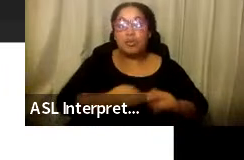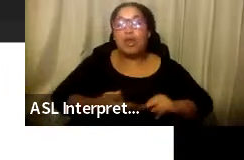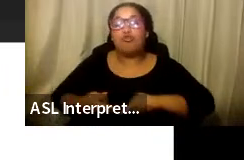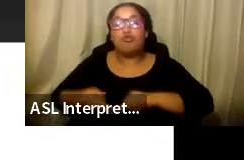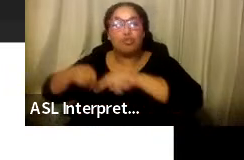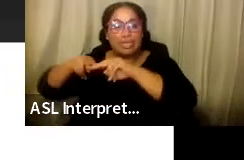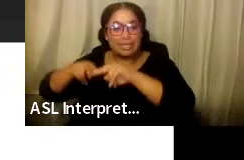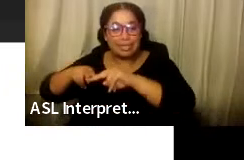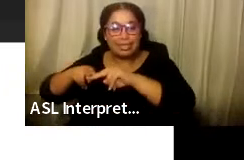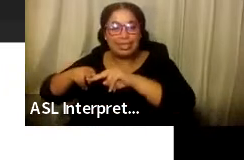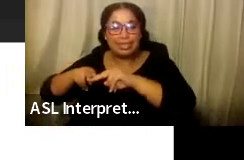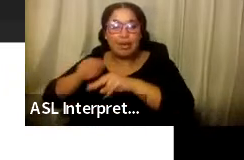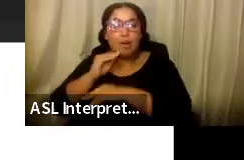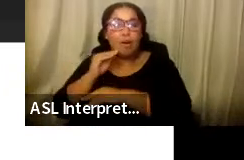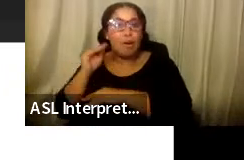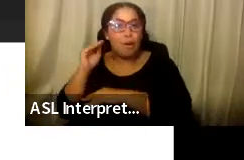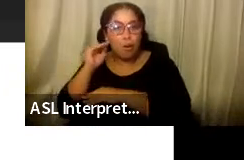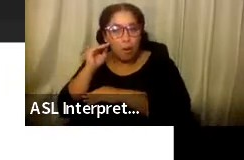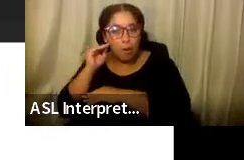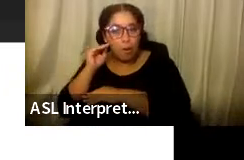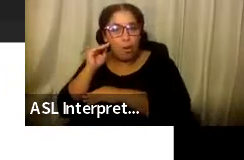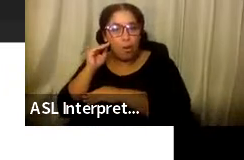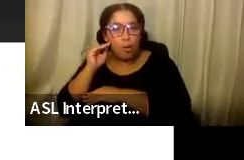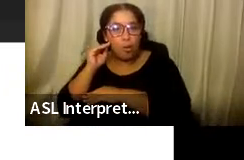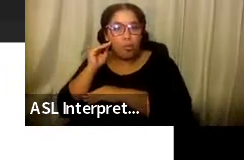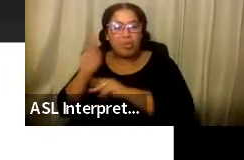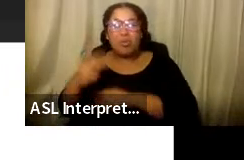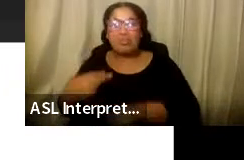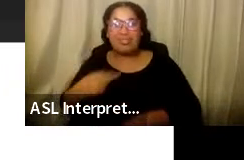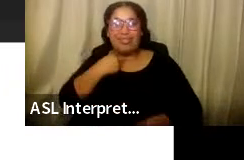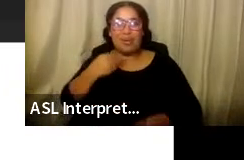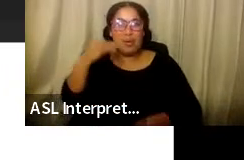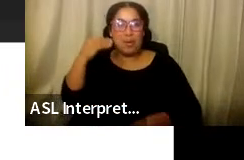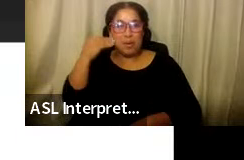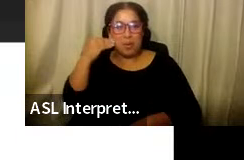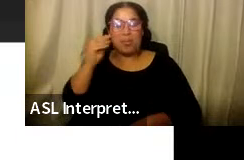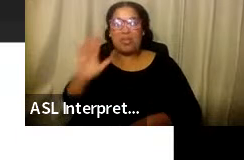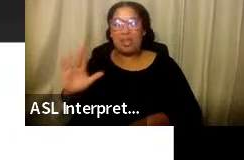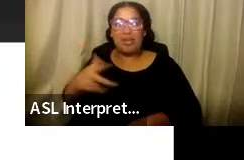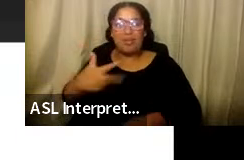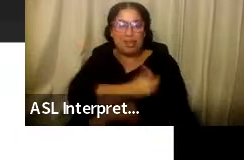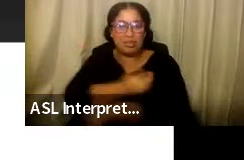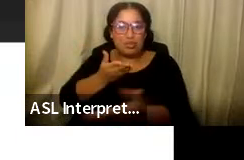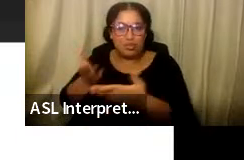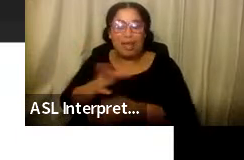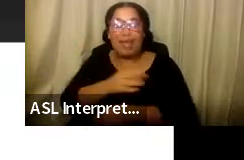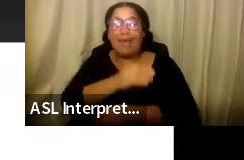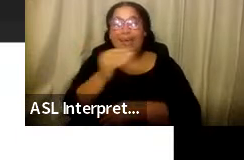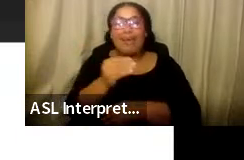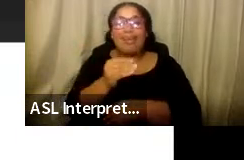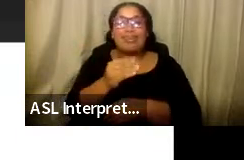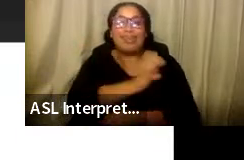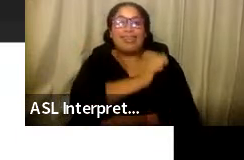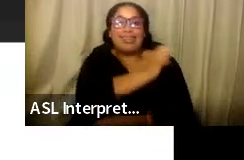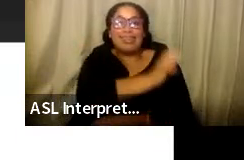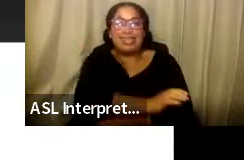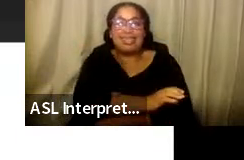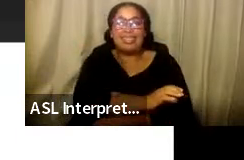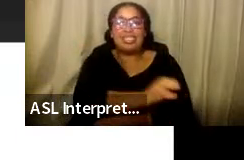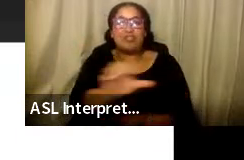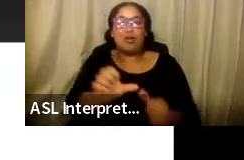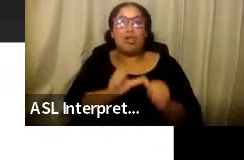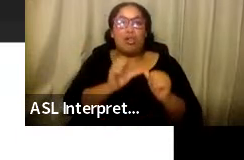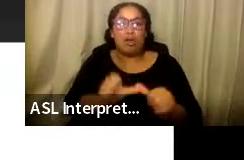increasing our homebound vaccination services, and we're also increasing our vaccination clinics at long-term